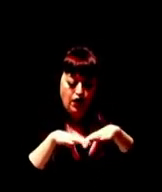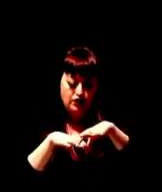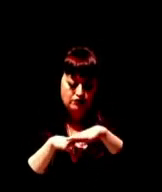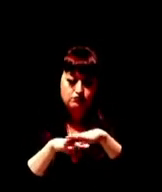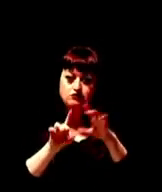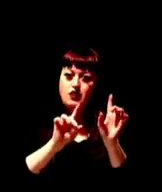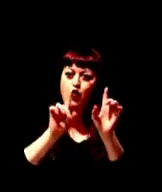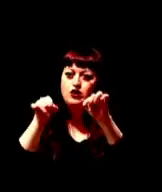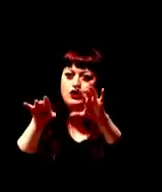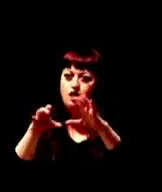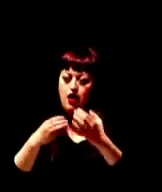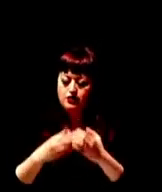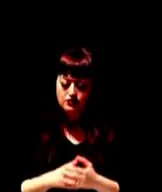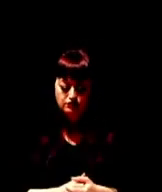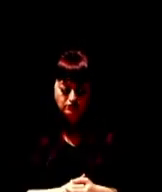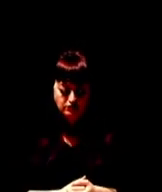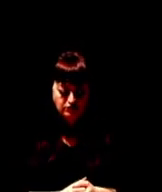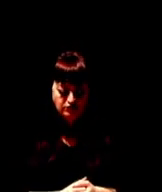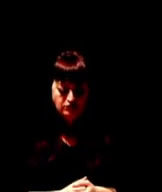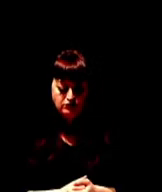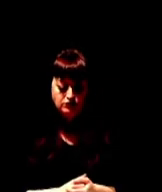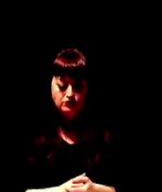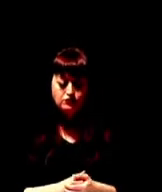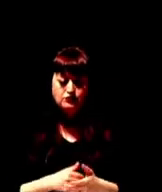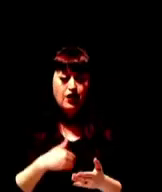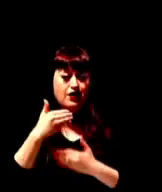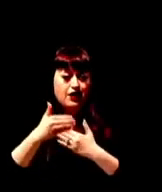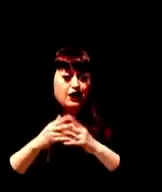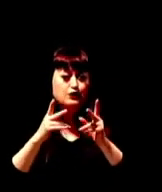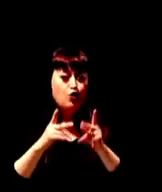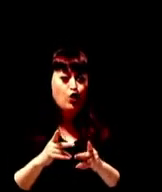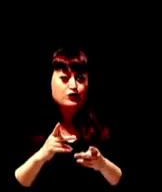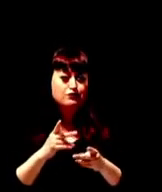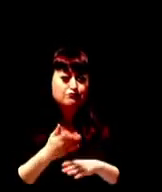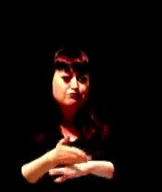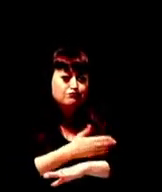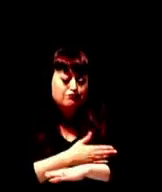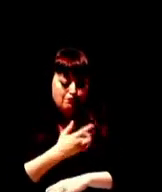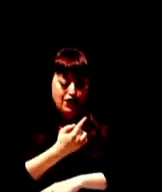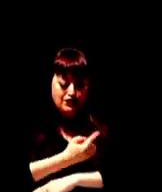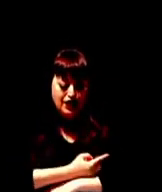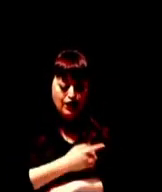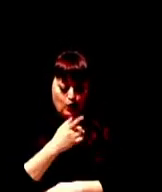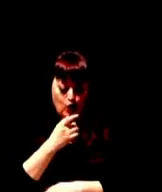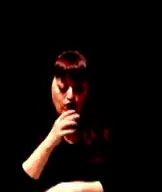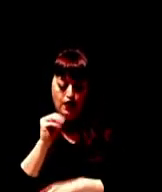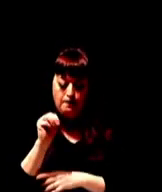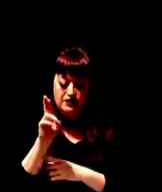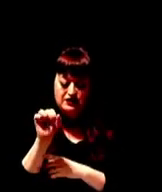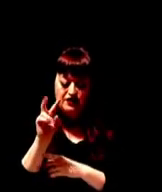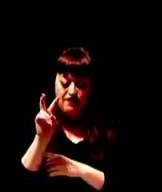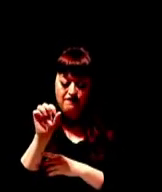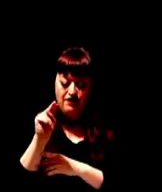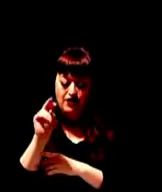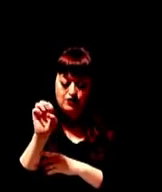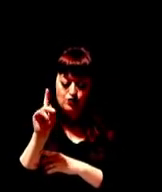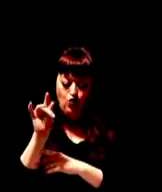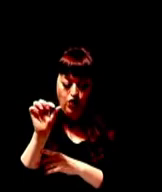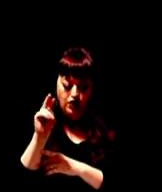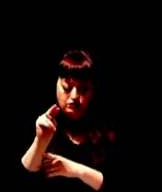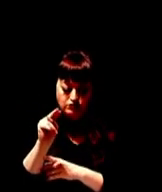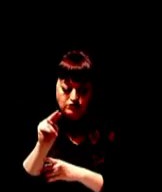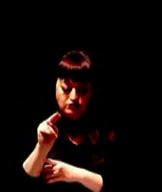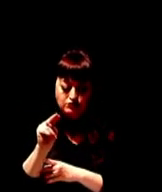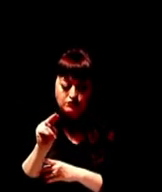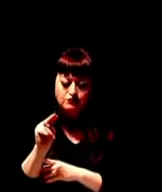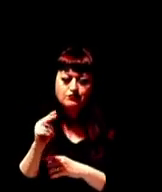class. The next person that made my day a little bit better is Mrs. Van Zuylen. Mrs. Van Zuylen liked to play friendly